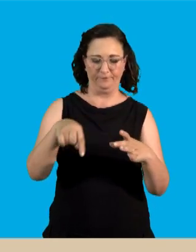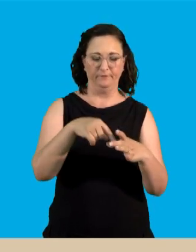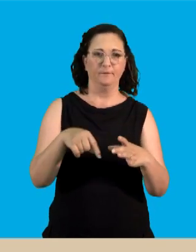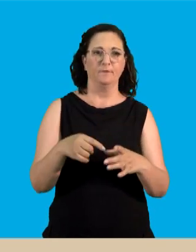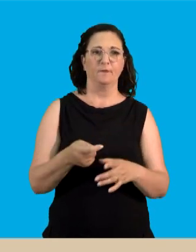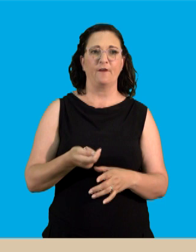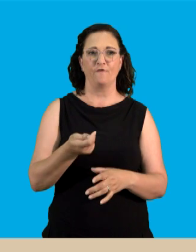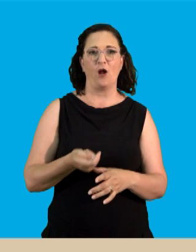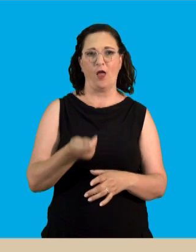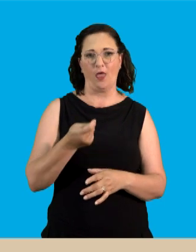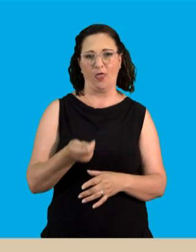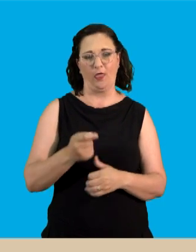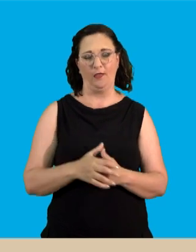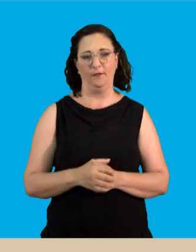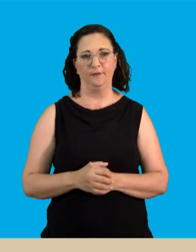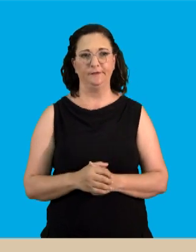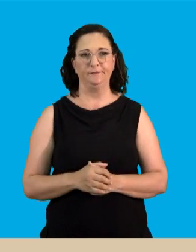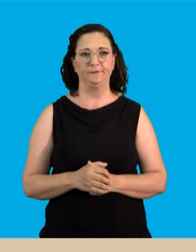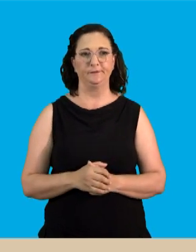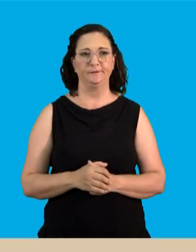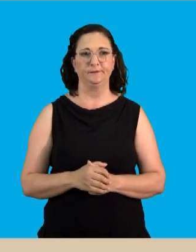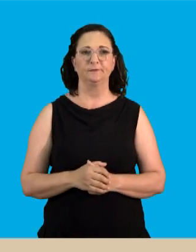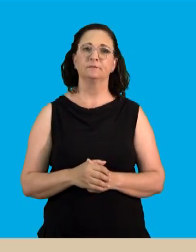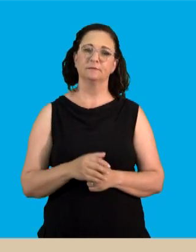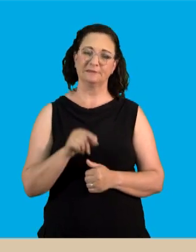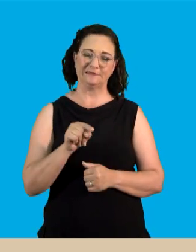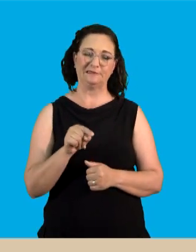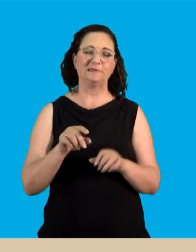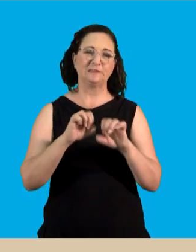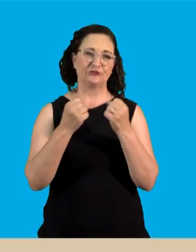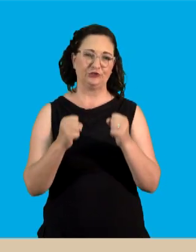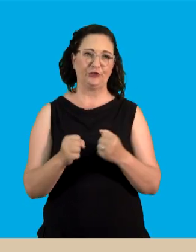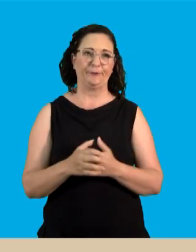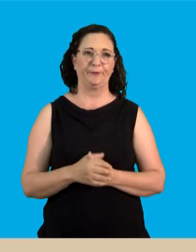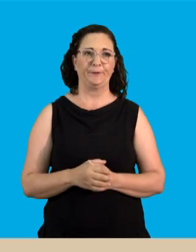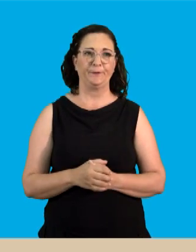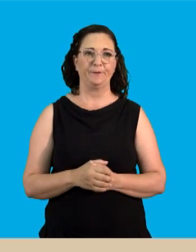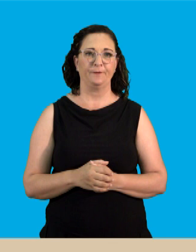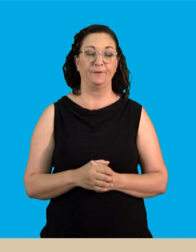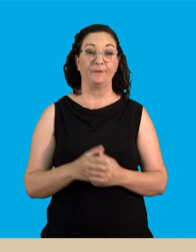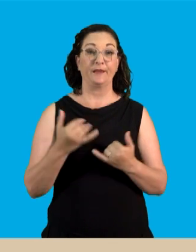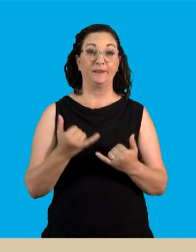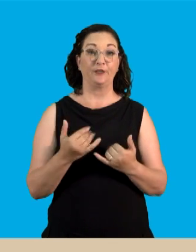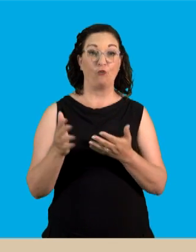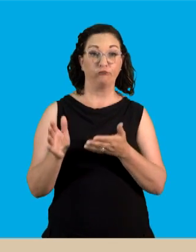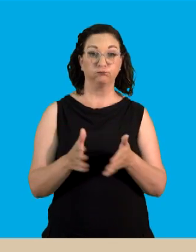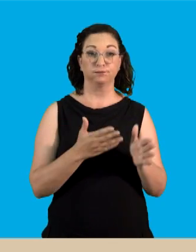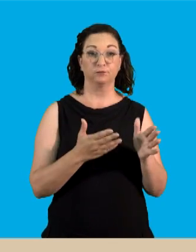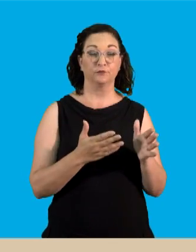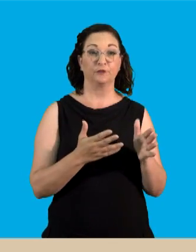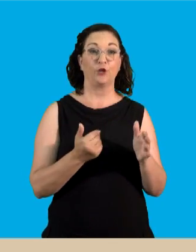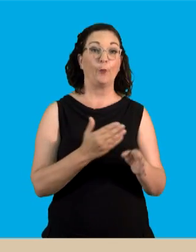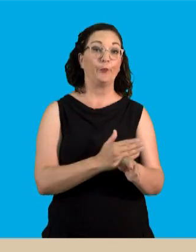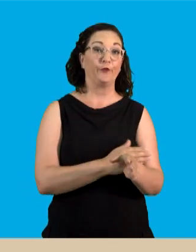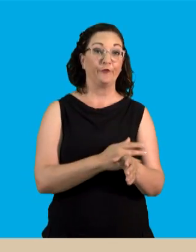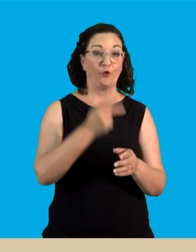fried egg. Okay, so that is the shape of our Milky Way. All right. Now that we have looked